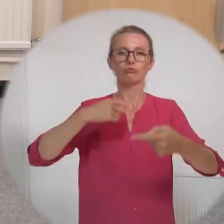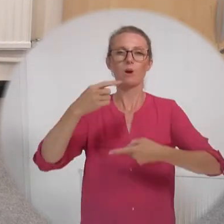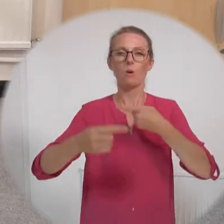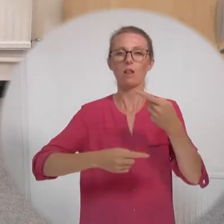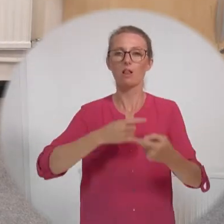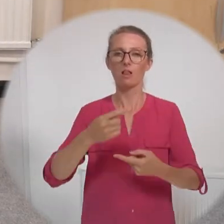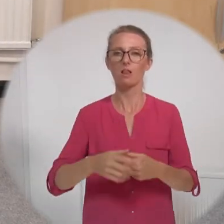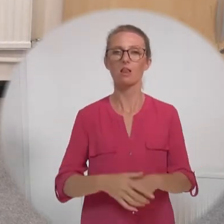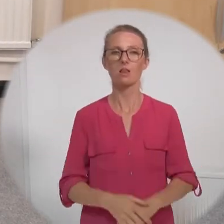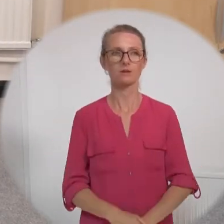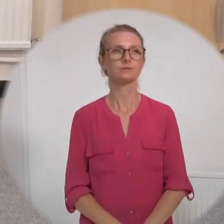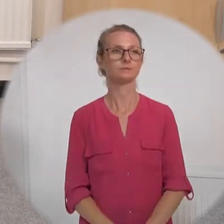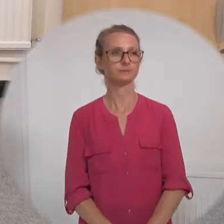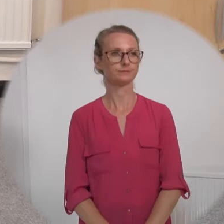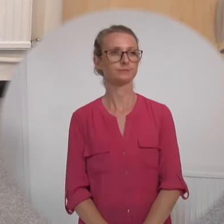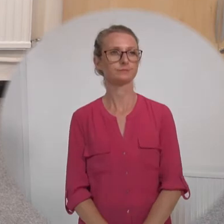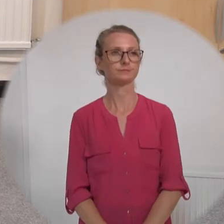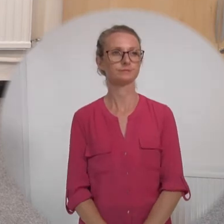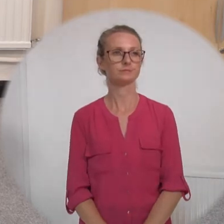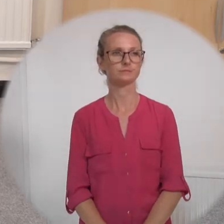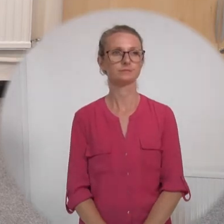So it starts like this,